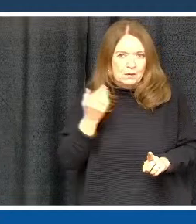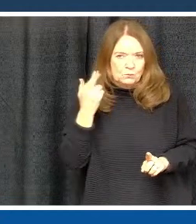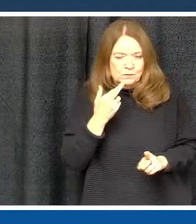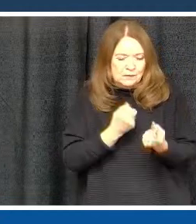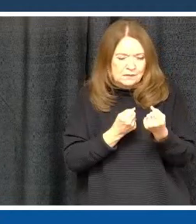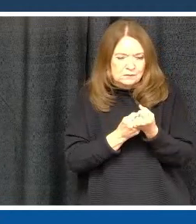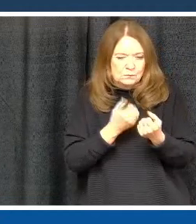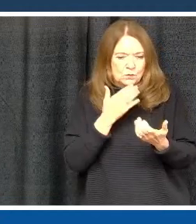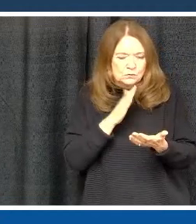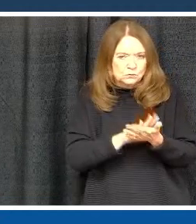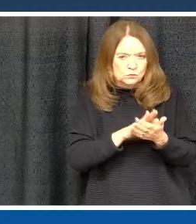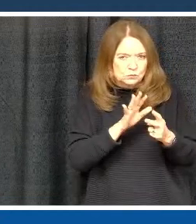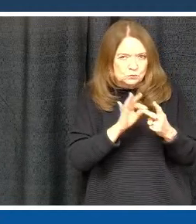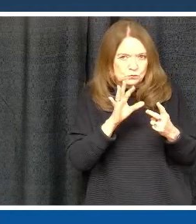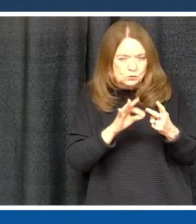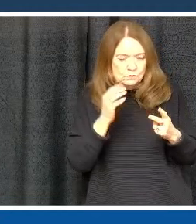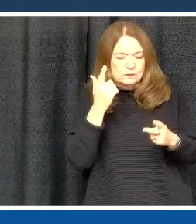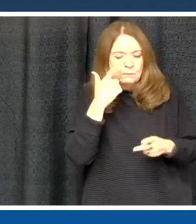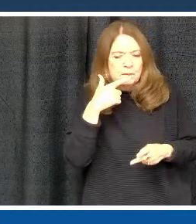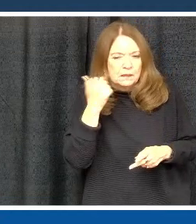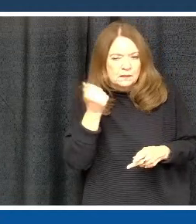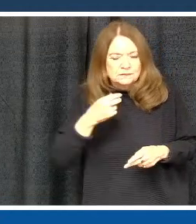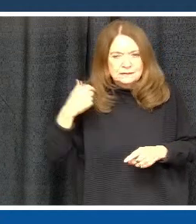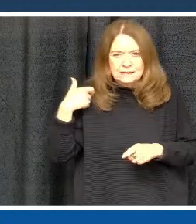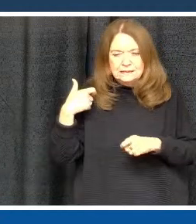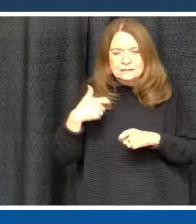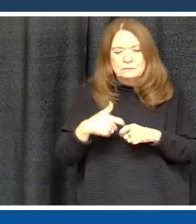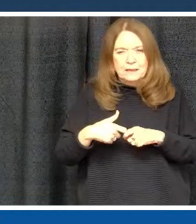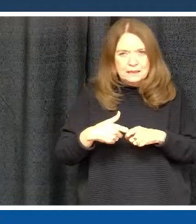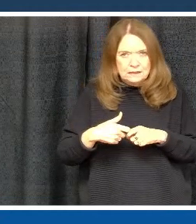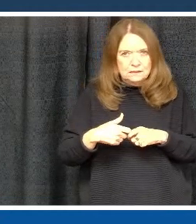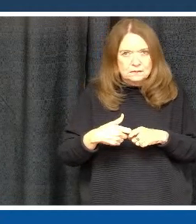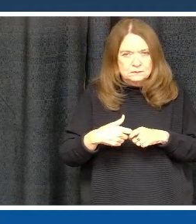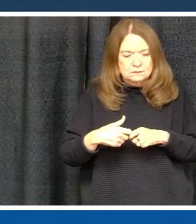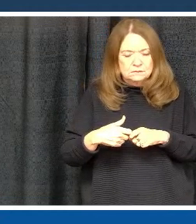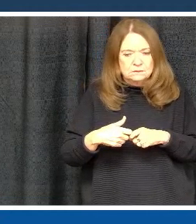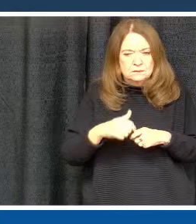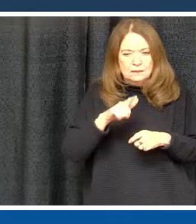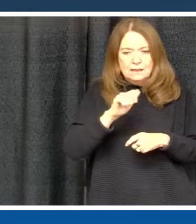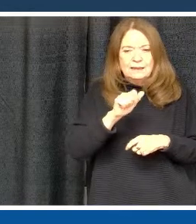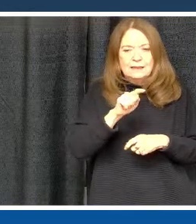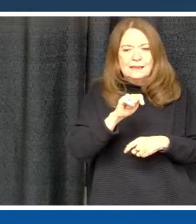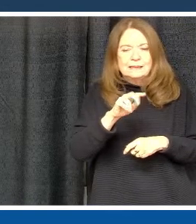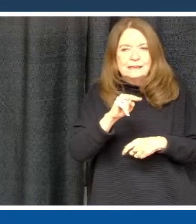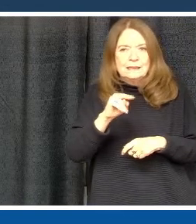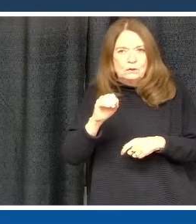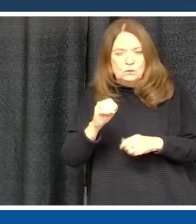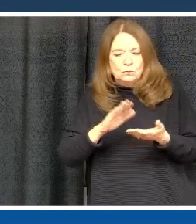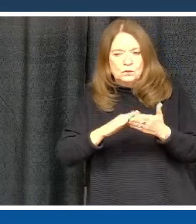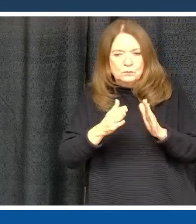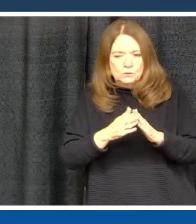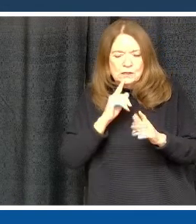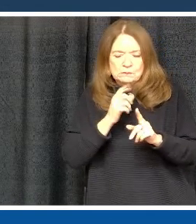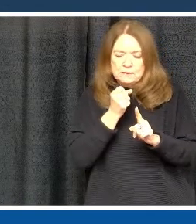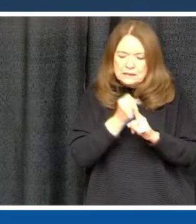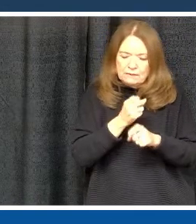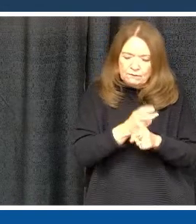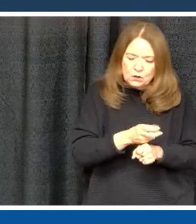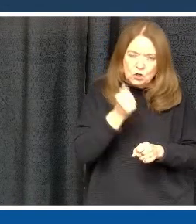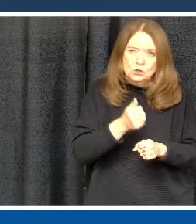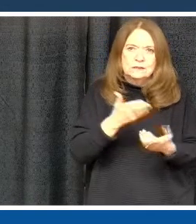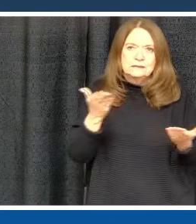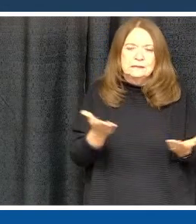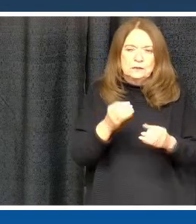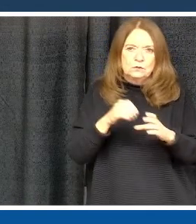support school choice is because the Hispanic Latino community has been hit the hardest here